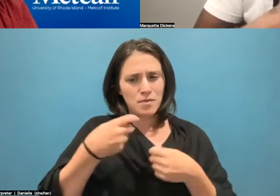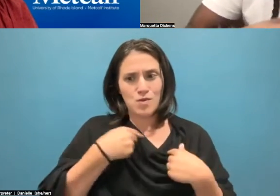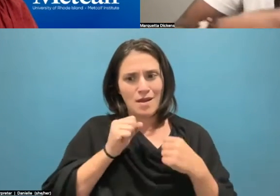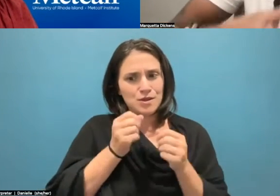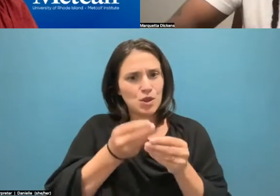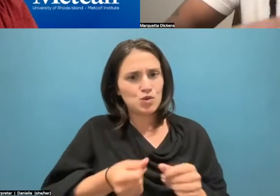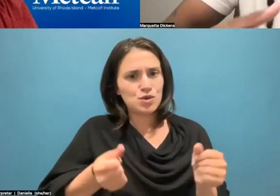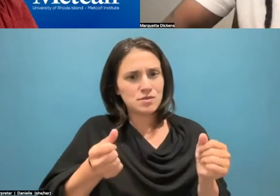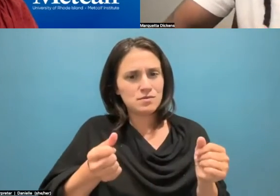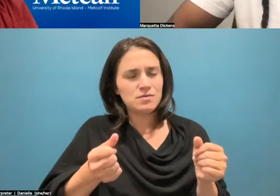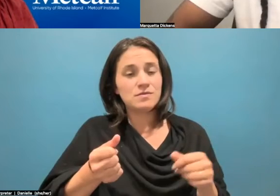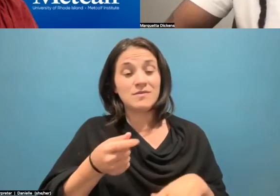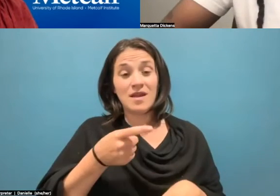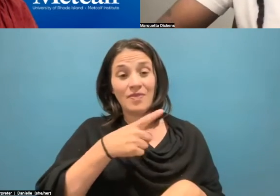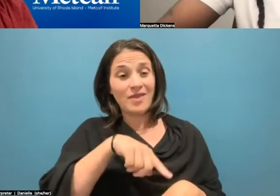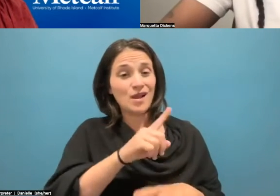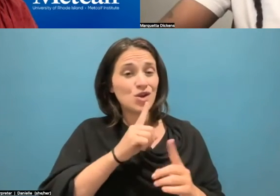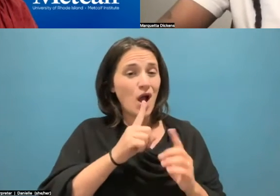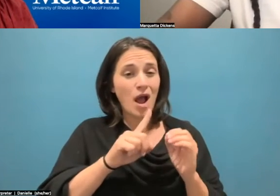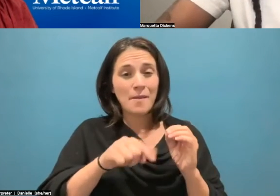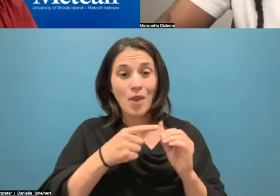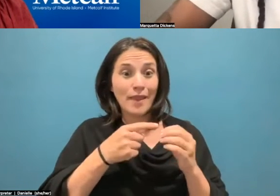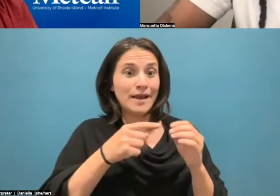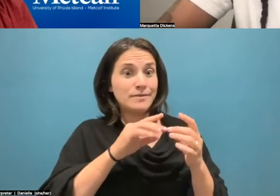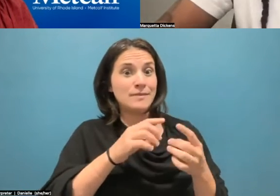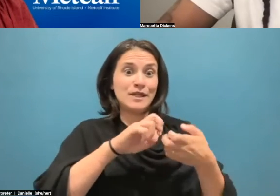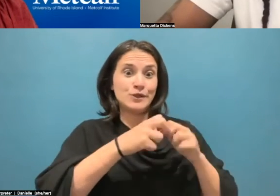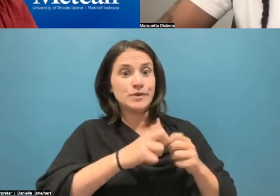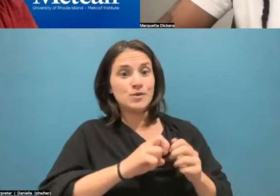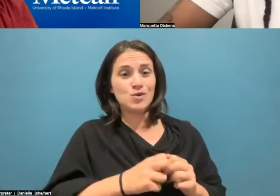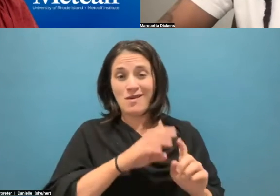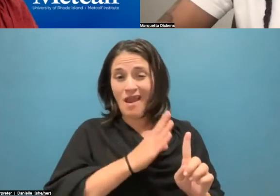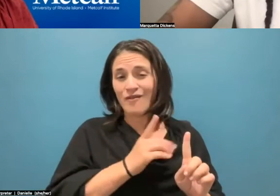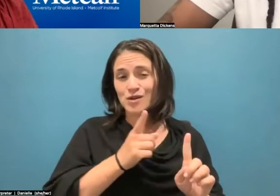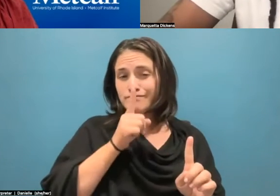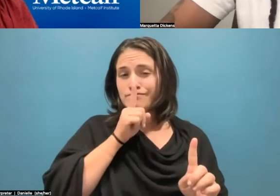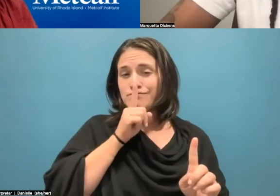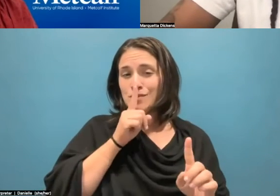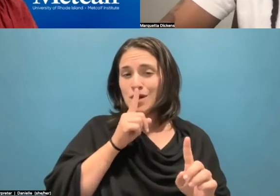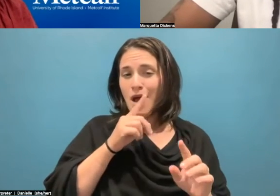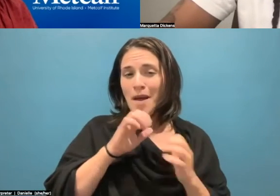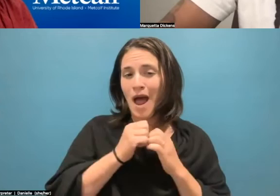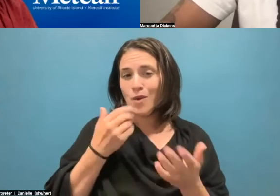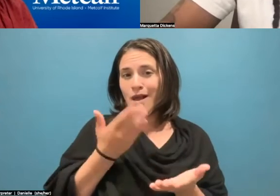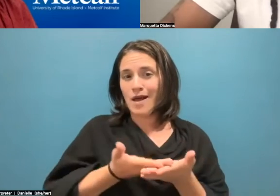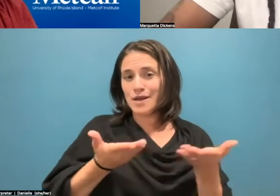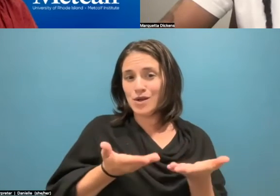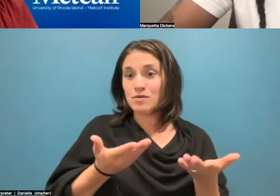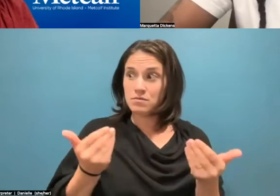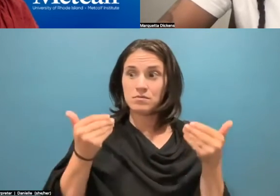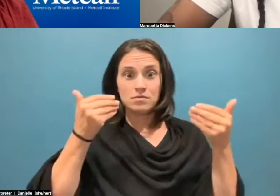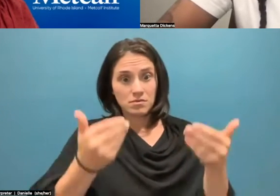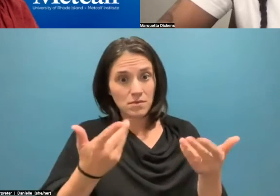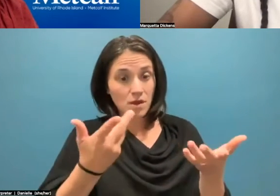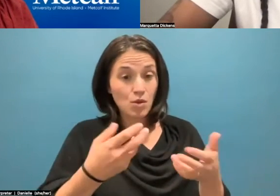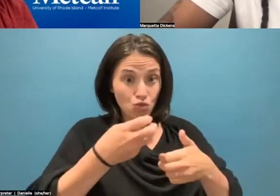I have is when they come in and they talk about the issues, they never talk about how we got here in the first place. So if you're going to talk about the problem, let's break it down. They never